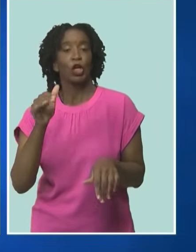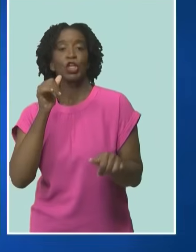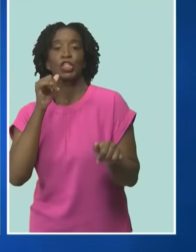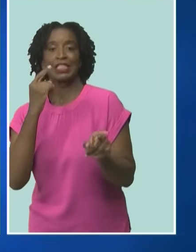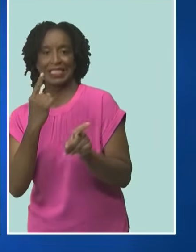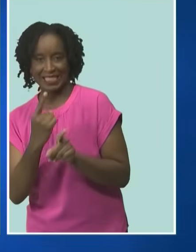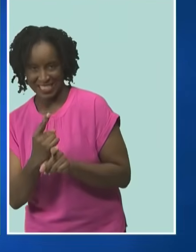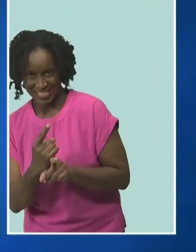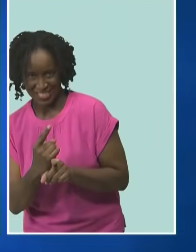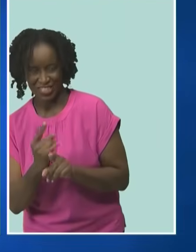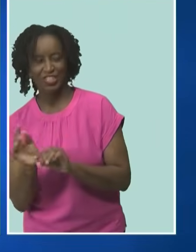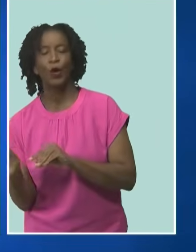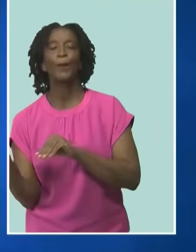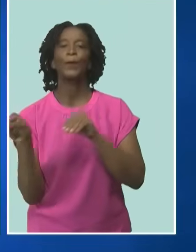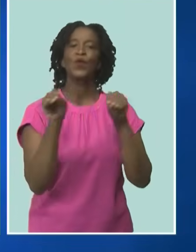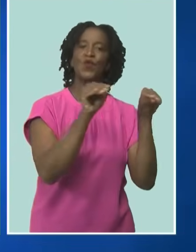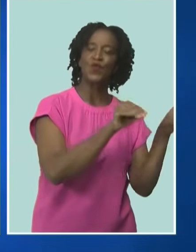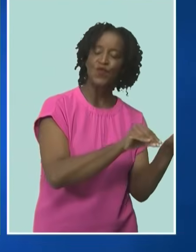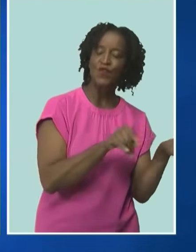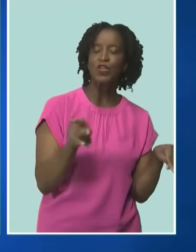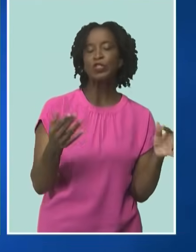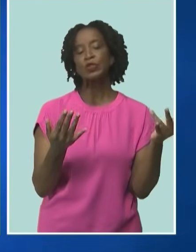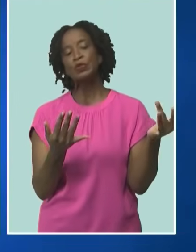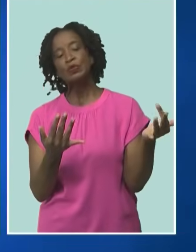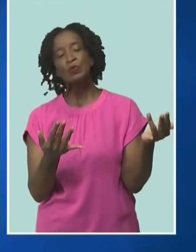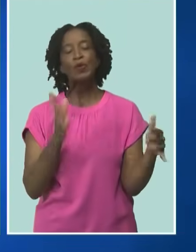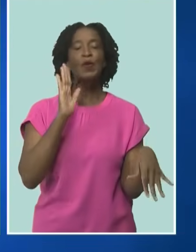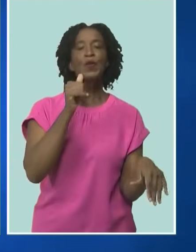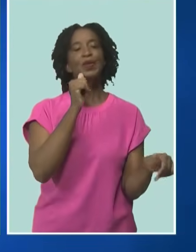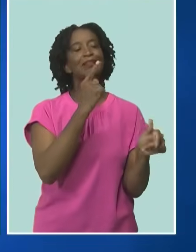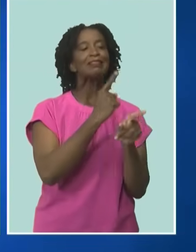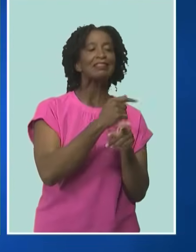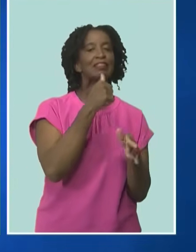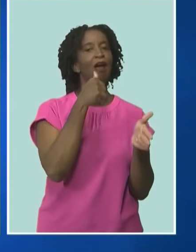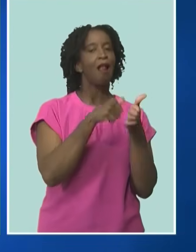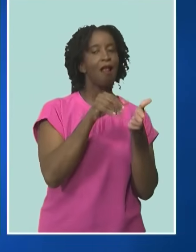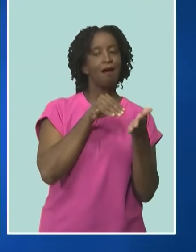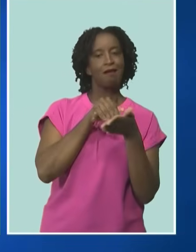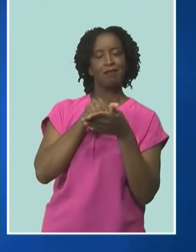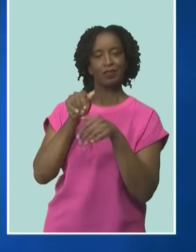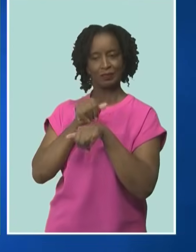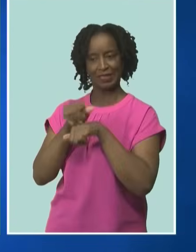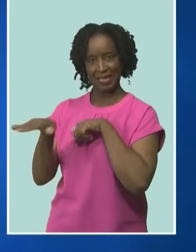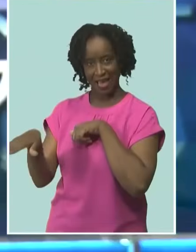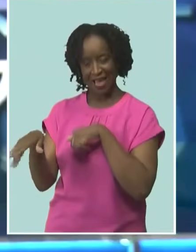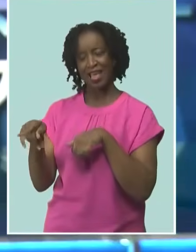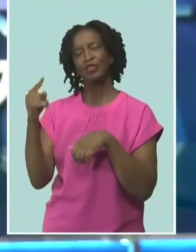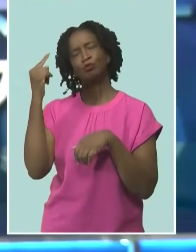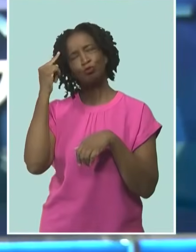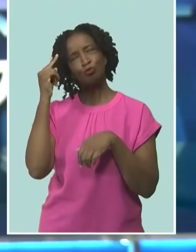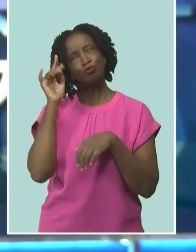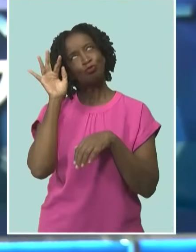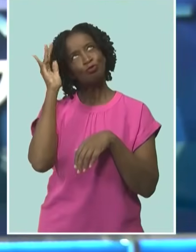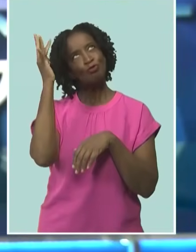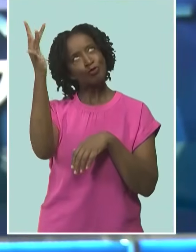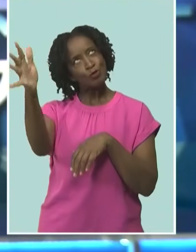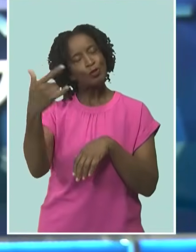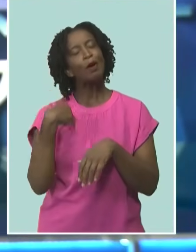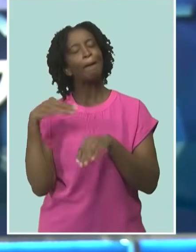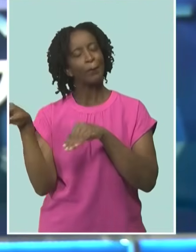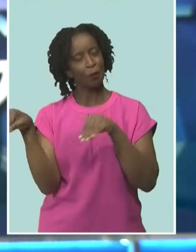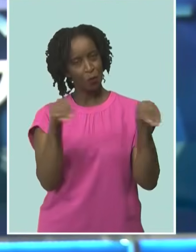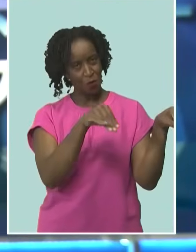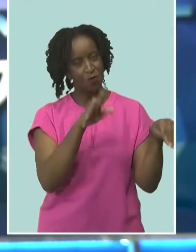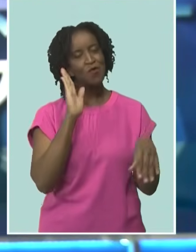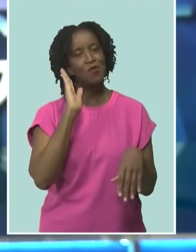the sister. So she always in her mind, she said, okay, one day I'm going to Brazil. As St. James